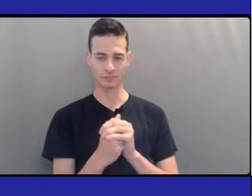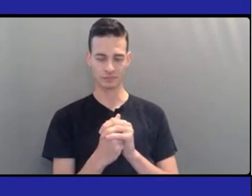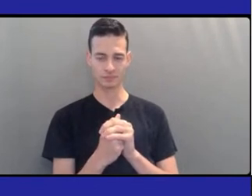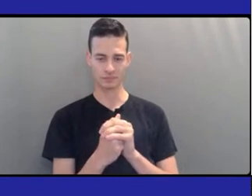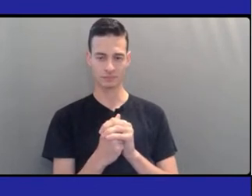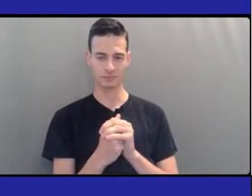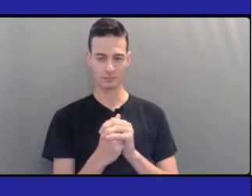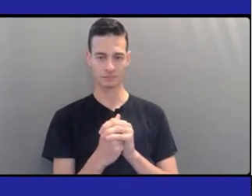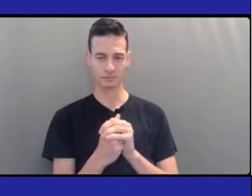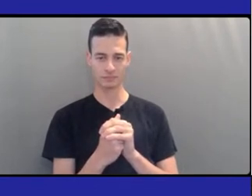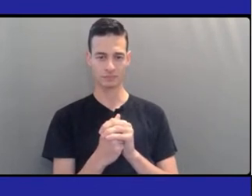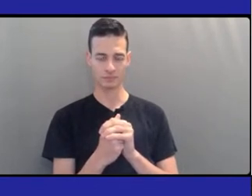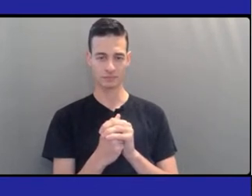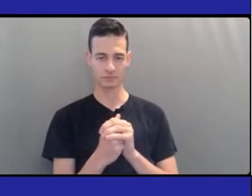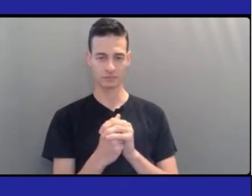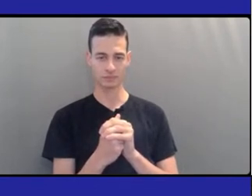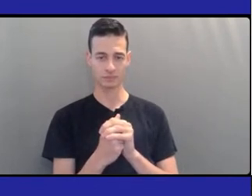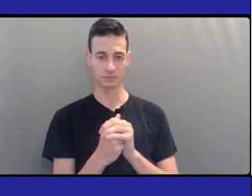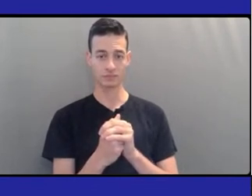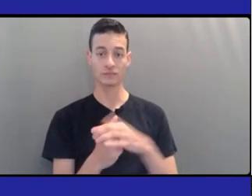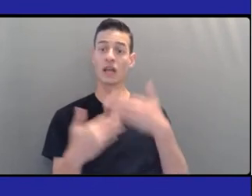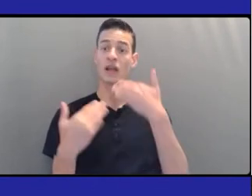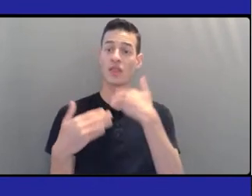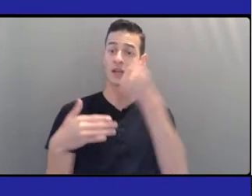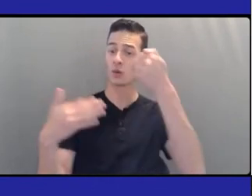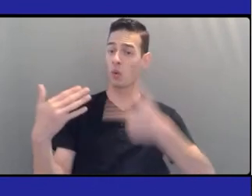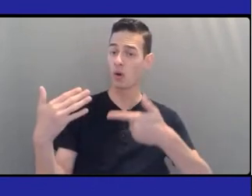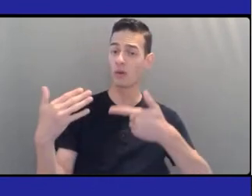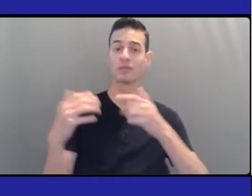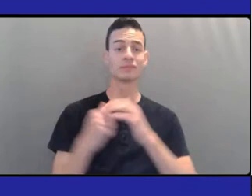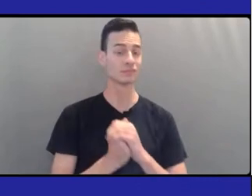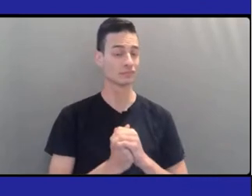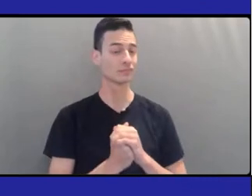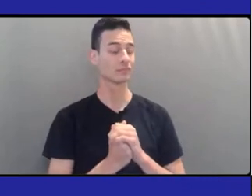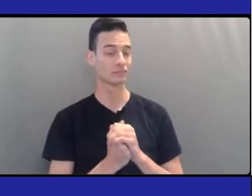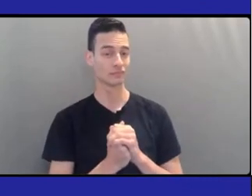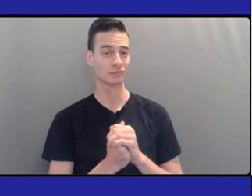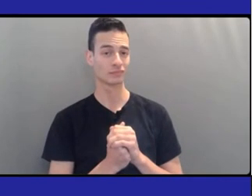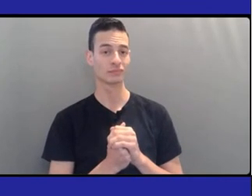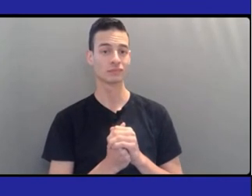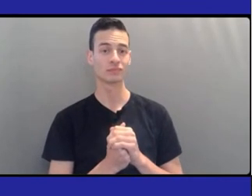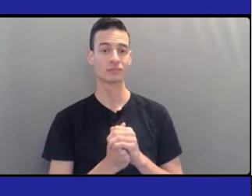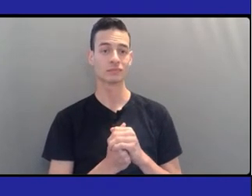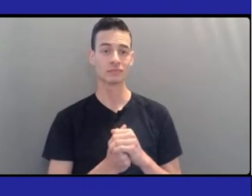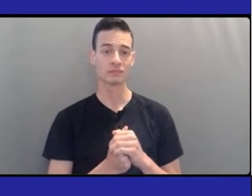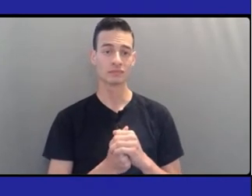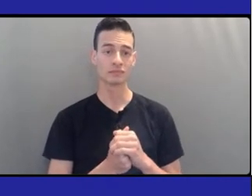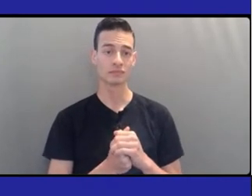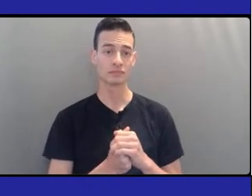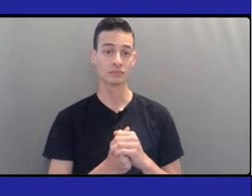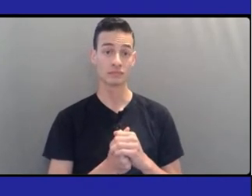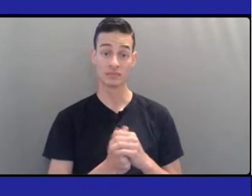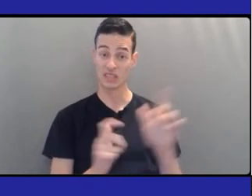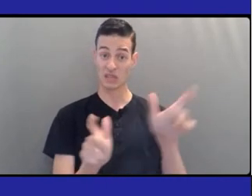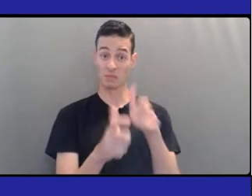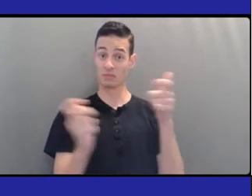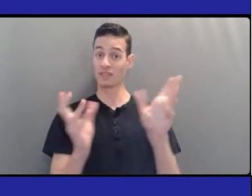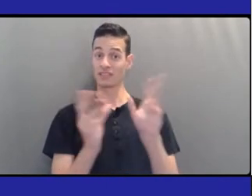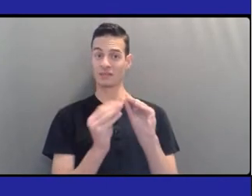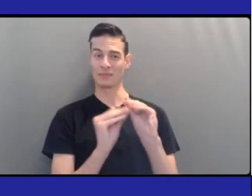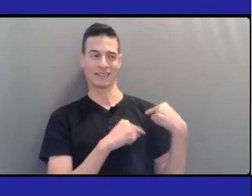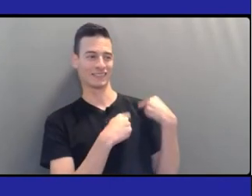Yes. Jose Pagan, yes. Thank you so much. Thank you. Thank you. Okay, so let me move. The biggest committee we've seen yet, Chris. Yeah.